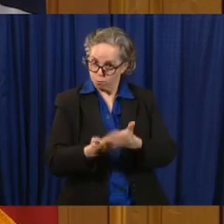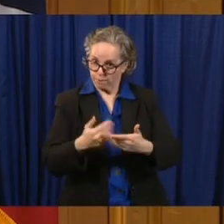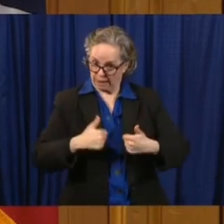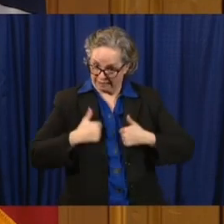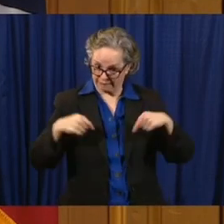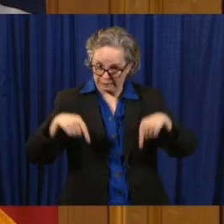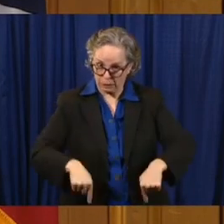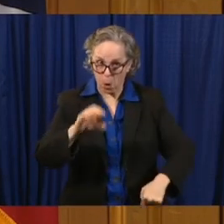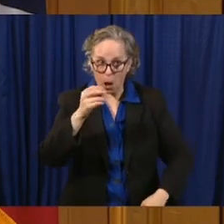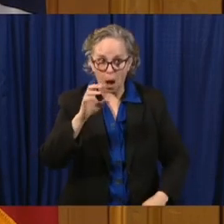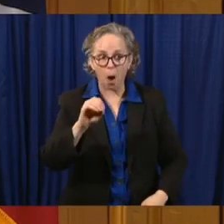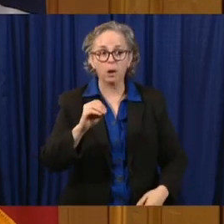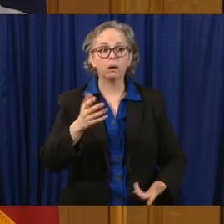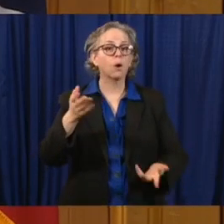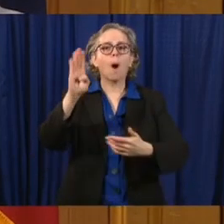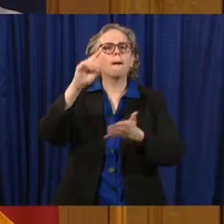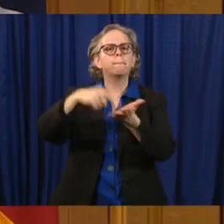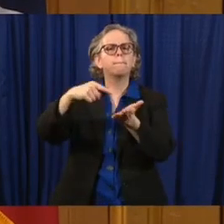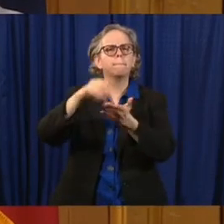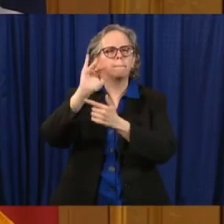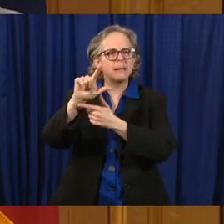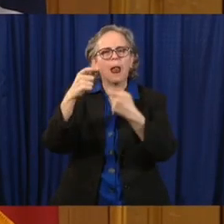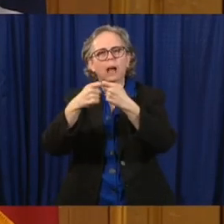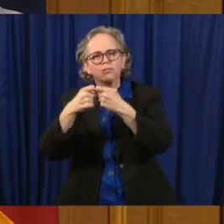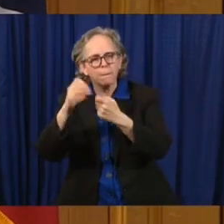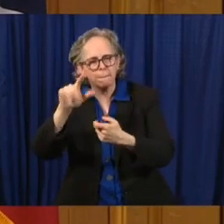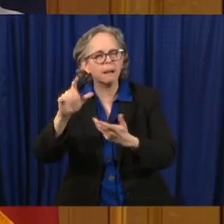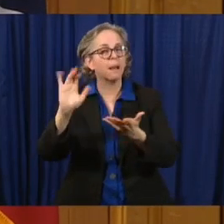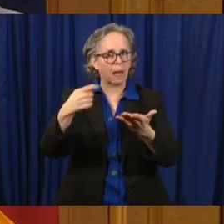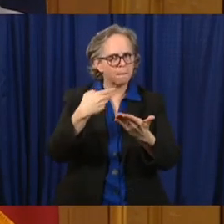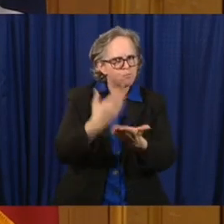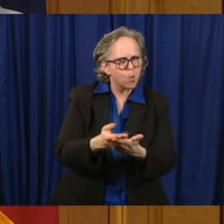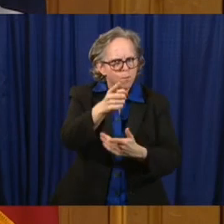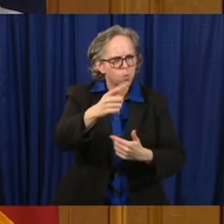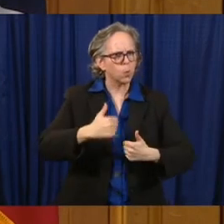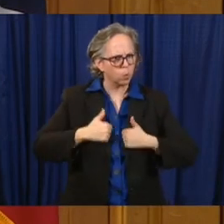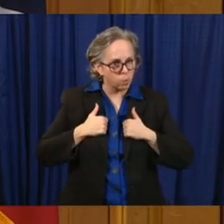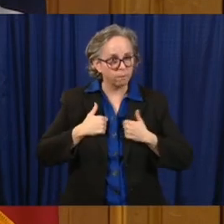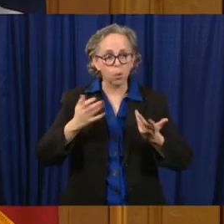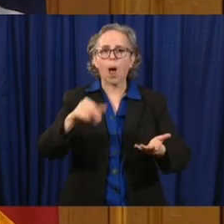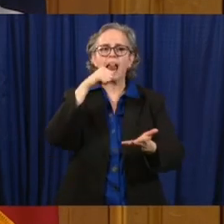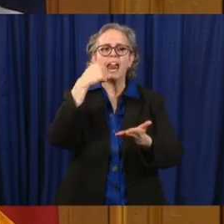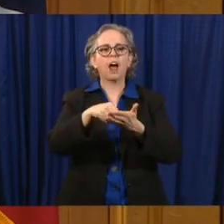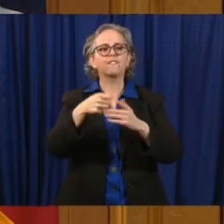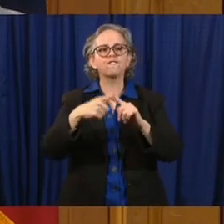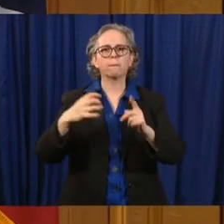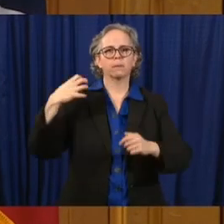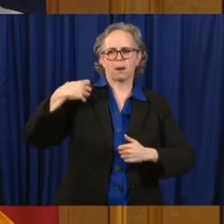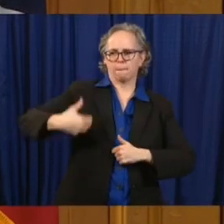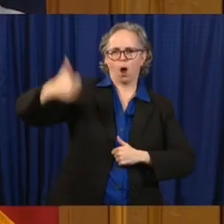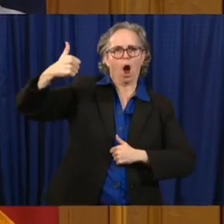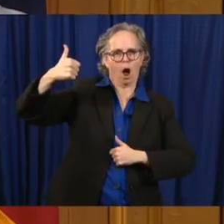might be a bill with the person's name and Ohio address on it, or a letter from an employer placing the person in Ohio as an